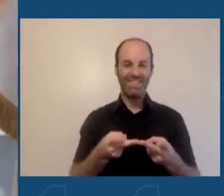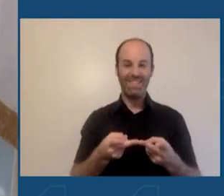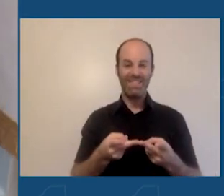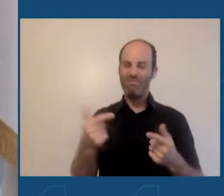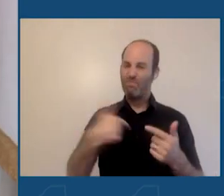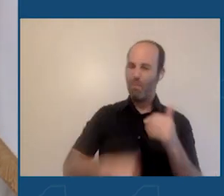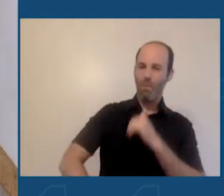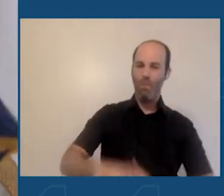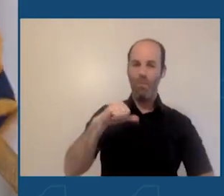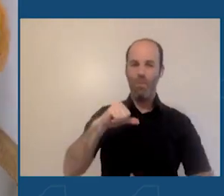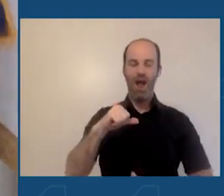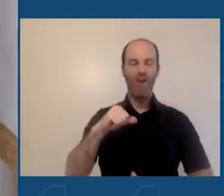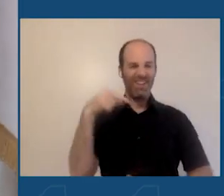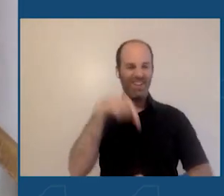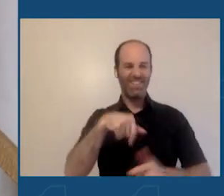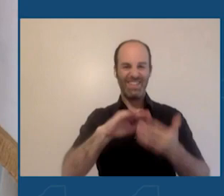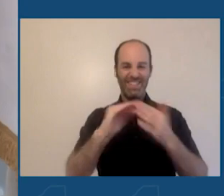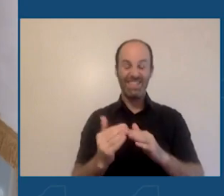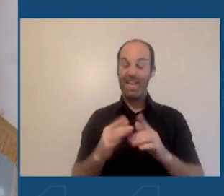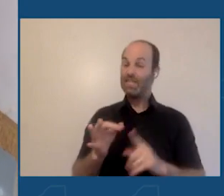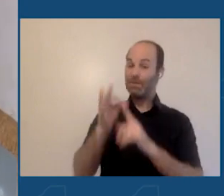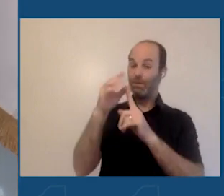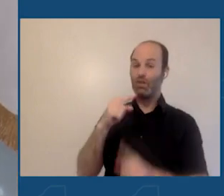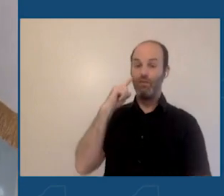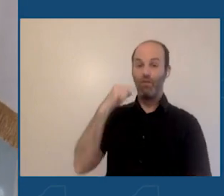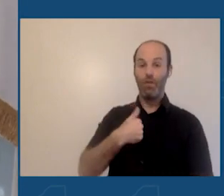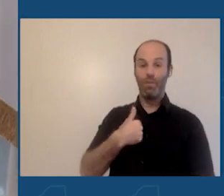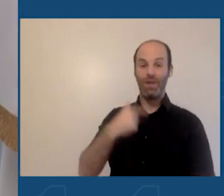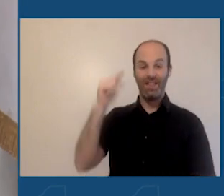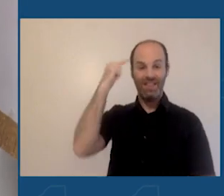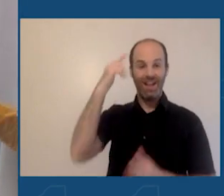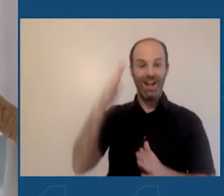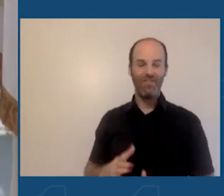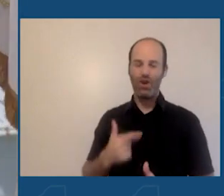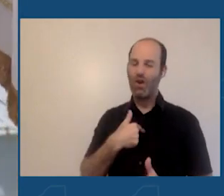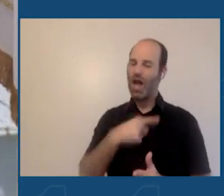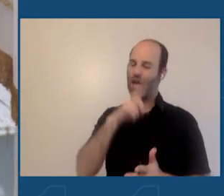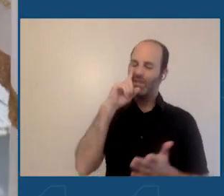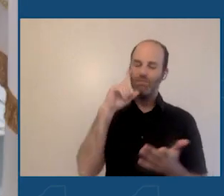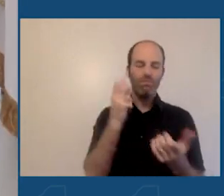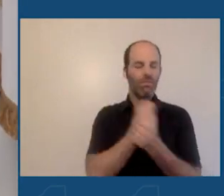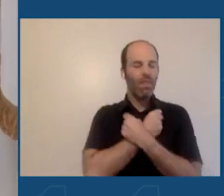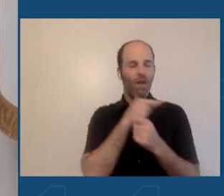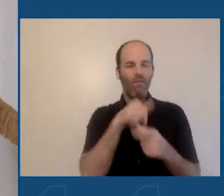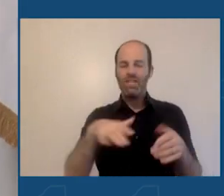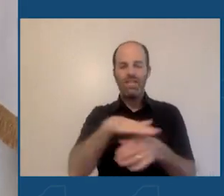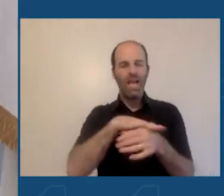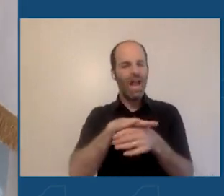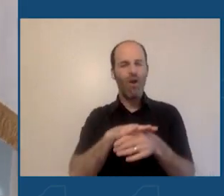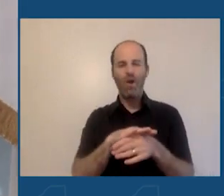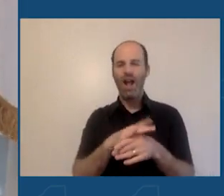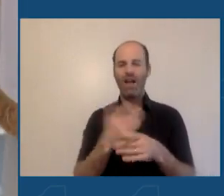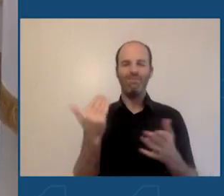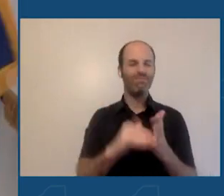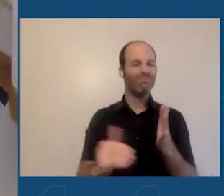of us, but particularly me as a governor who has fallen in love with this area over and over again. Take it away, Mayor Art Devlin.